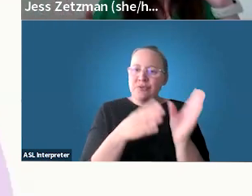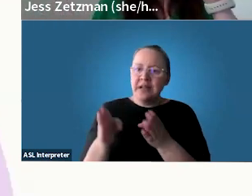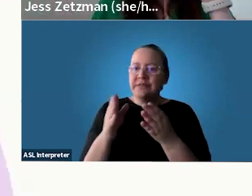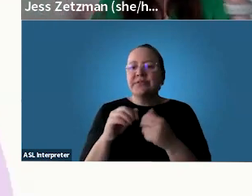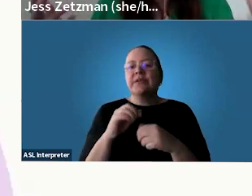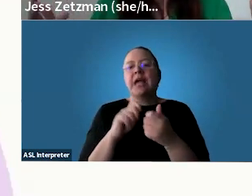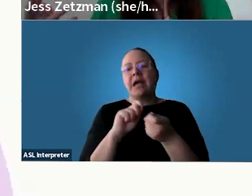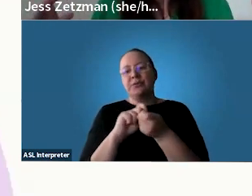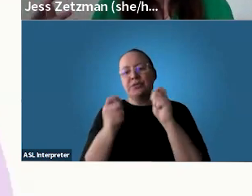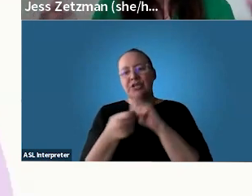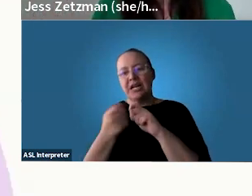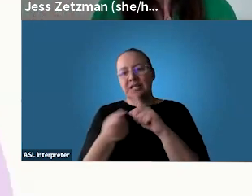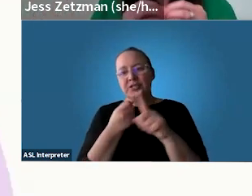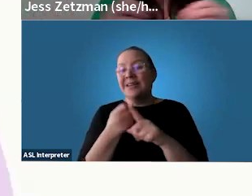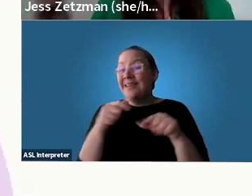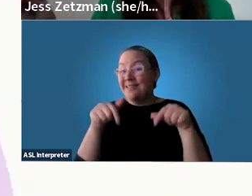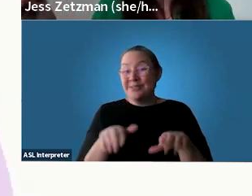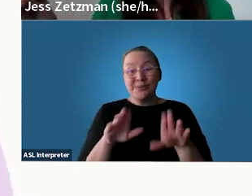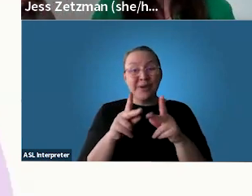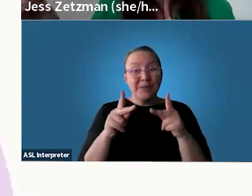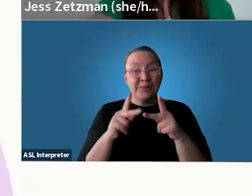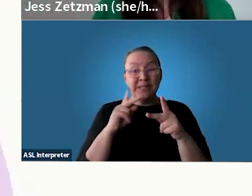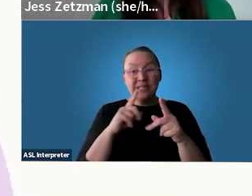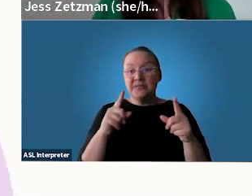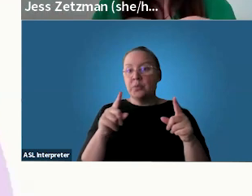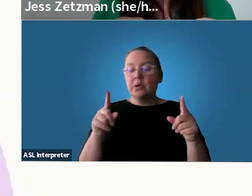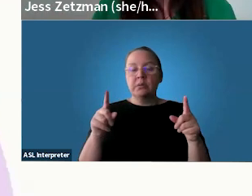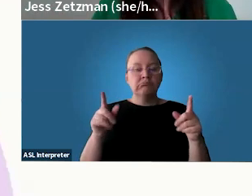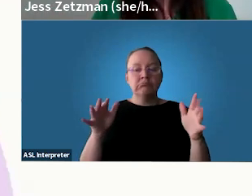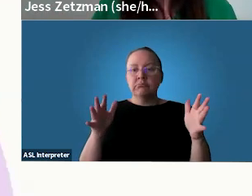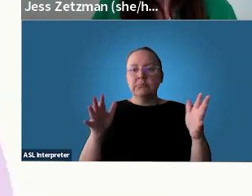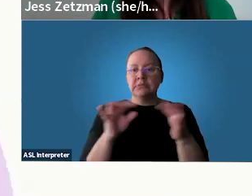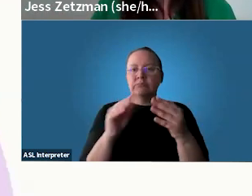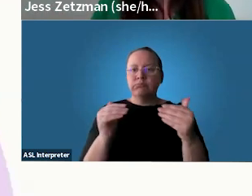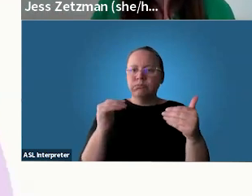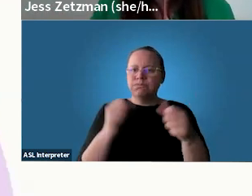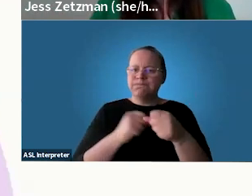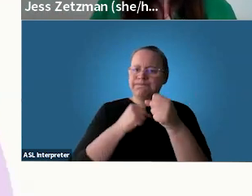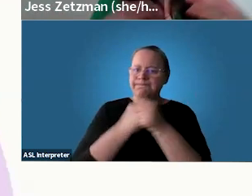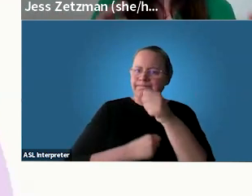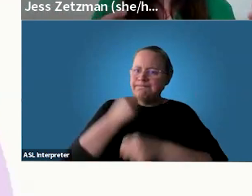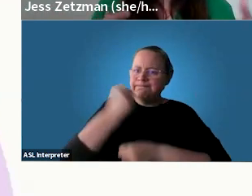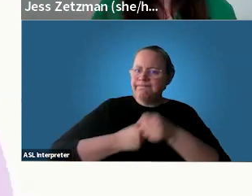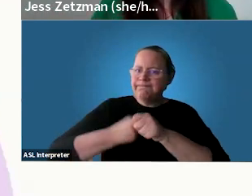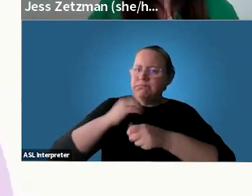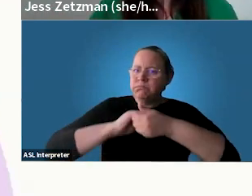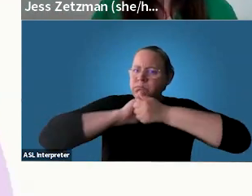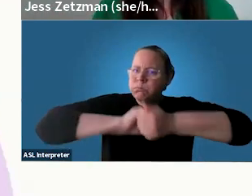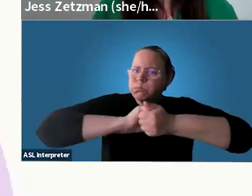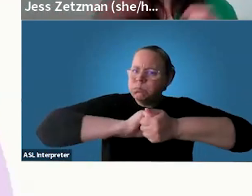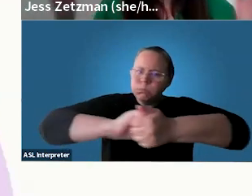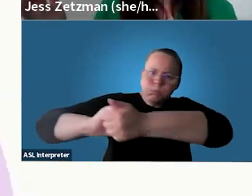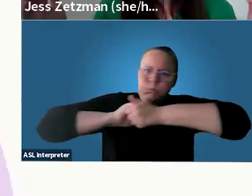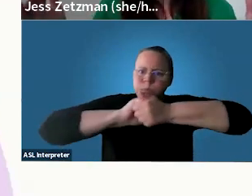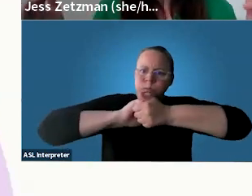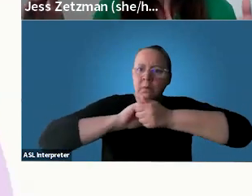want to change. We really think this is a great place for cross movement solidarity, as I talked about, where we can all come together,